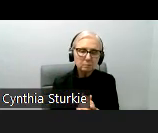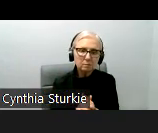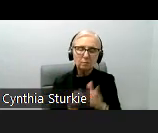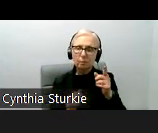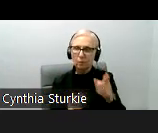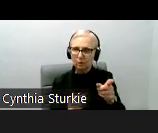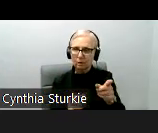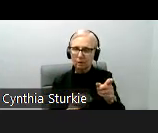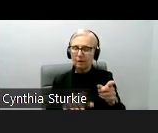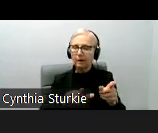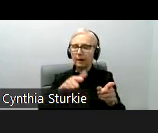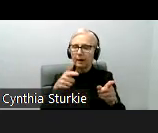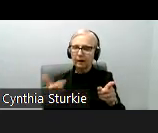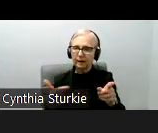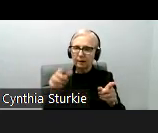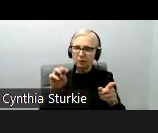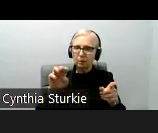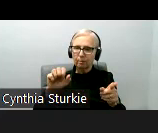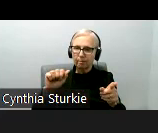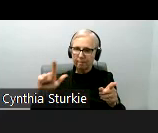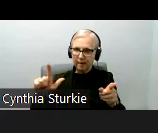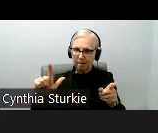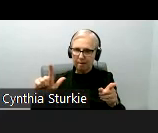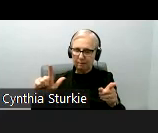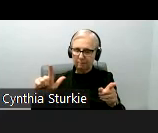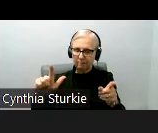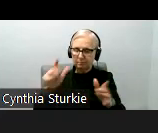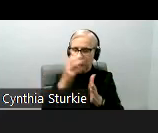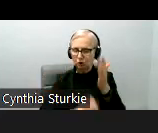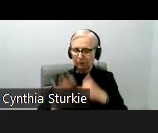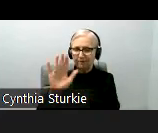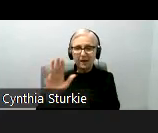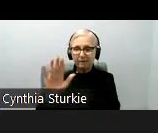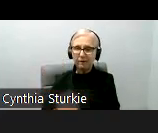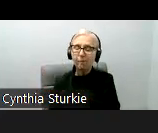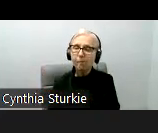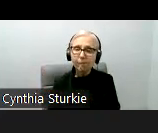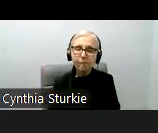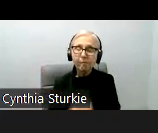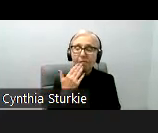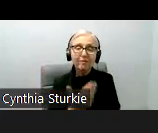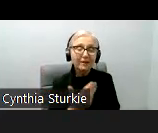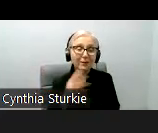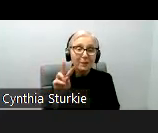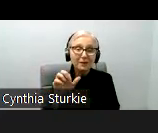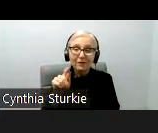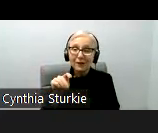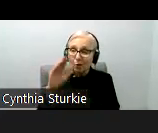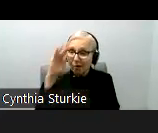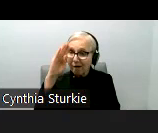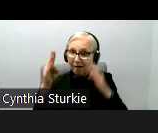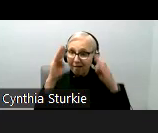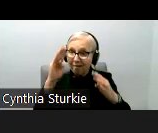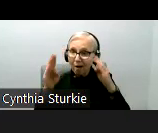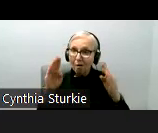With that, I will hand it over to Mel to start walking us through chapter 5. Thanks so much, Victoria. Again, hello,